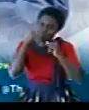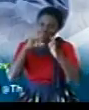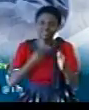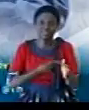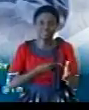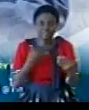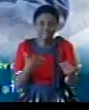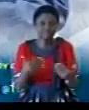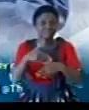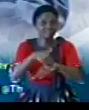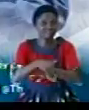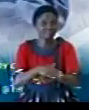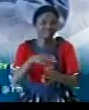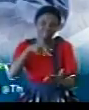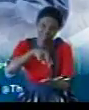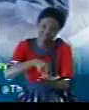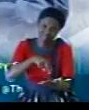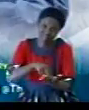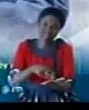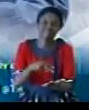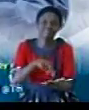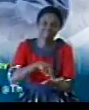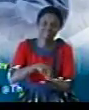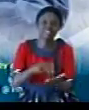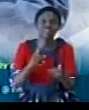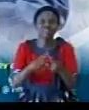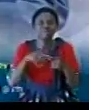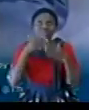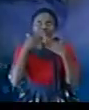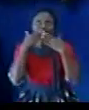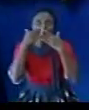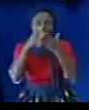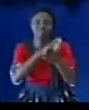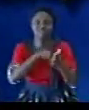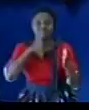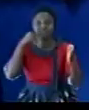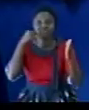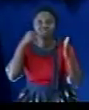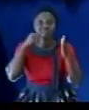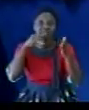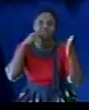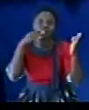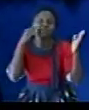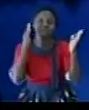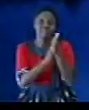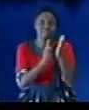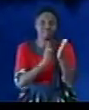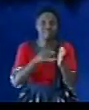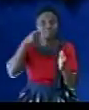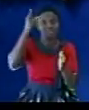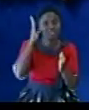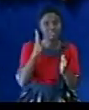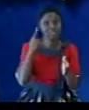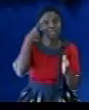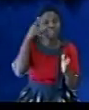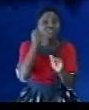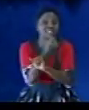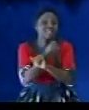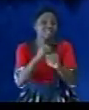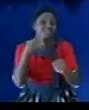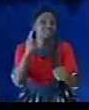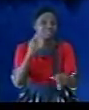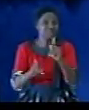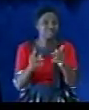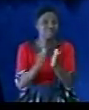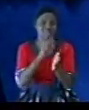the glory and say, Father, we thank you for all that you have done for us tonight, for the salvation of souls, for